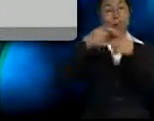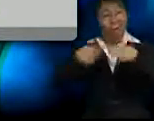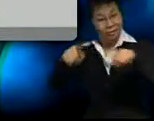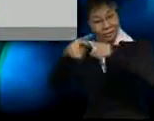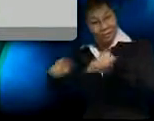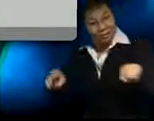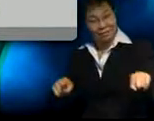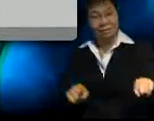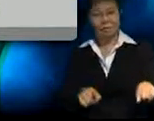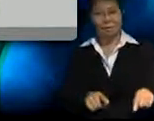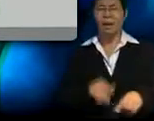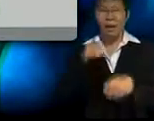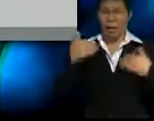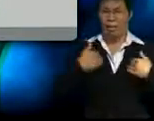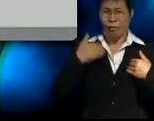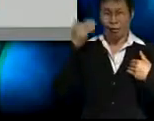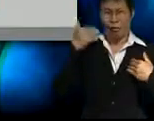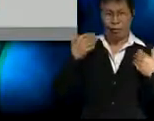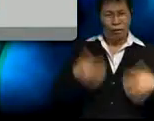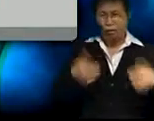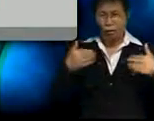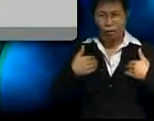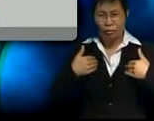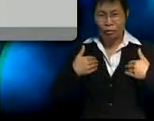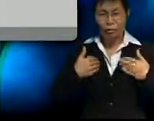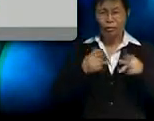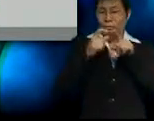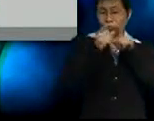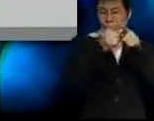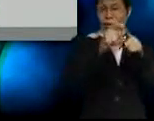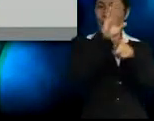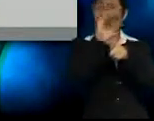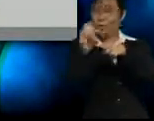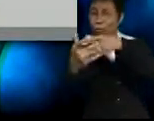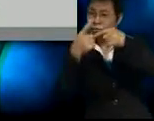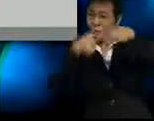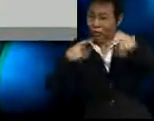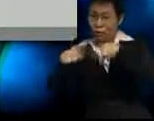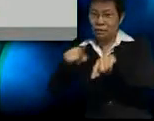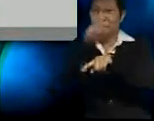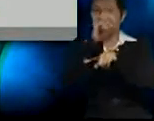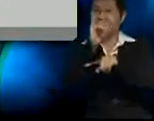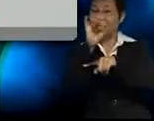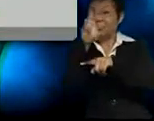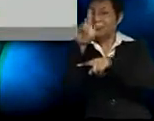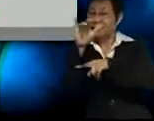Biodiversity. Have you ever come across the word biodiversity?